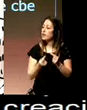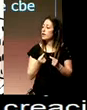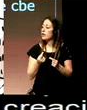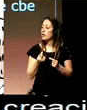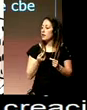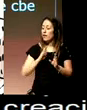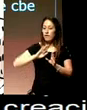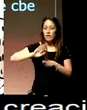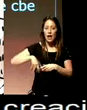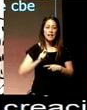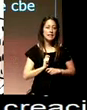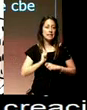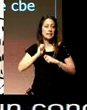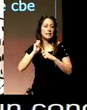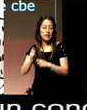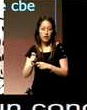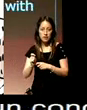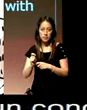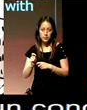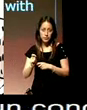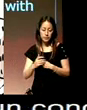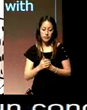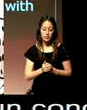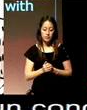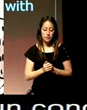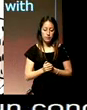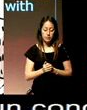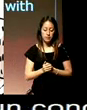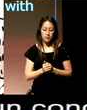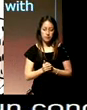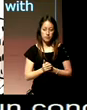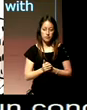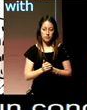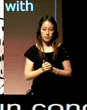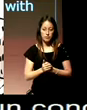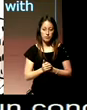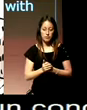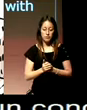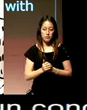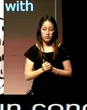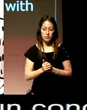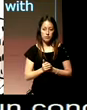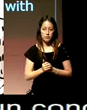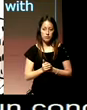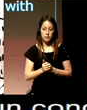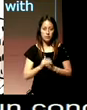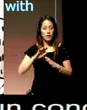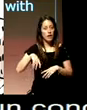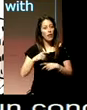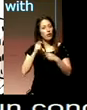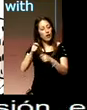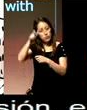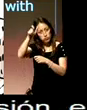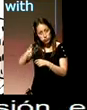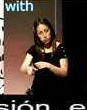with the partnership, the general contractor is to examine and demonstrate new physical solutions that will bring